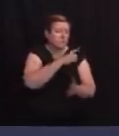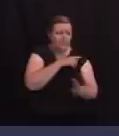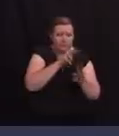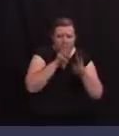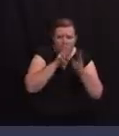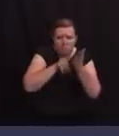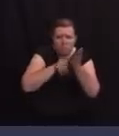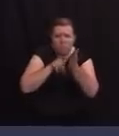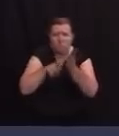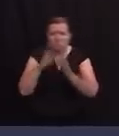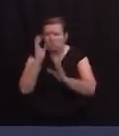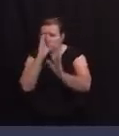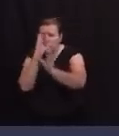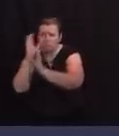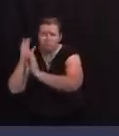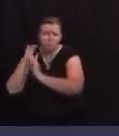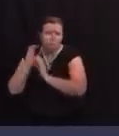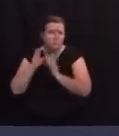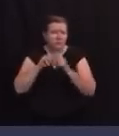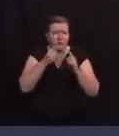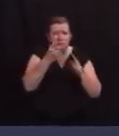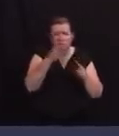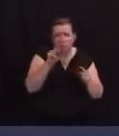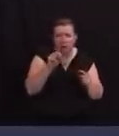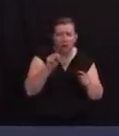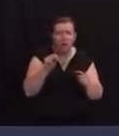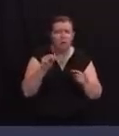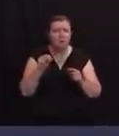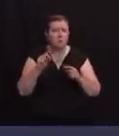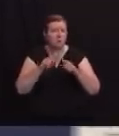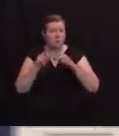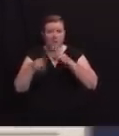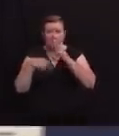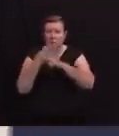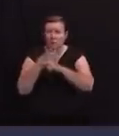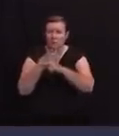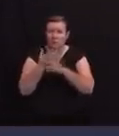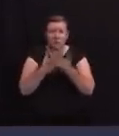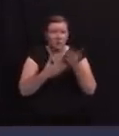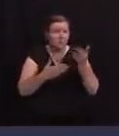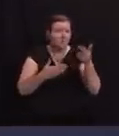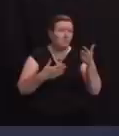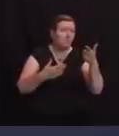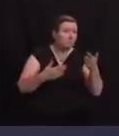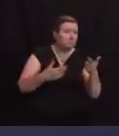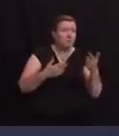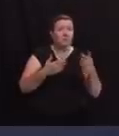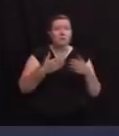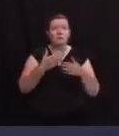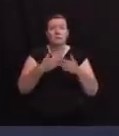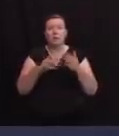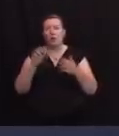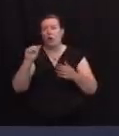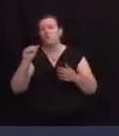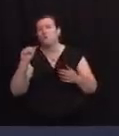guns to assault rifles to high-capacity magazines, that aren't taking those crime guns off the street. But it is a